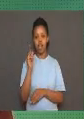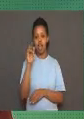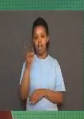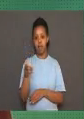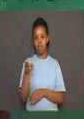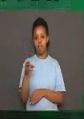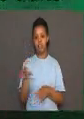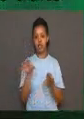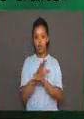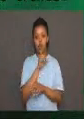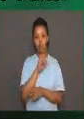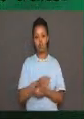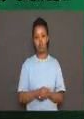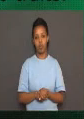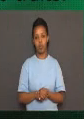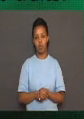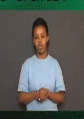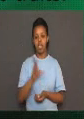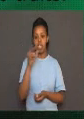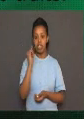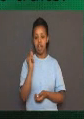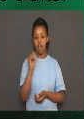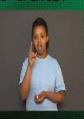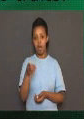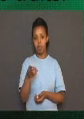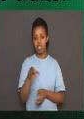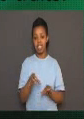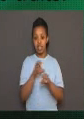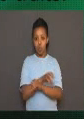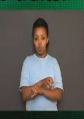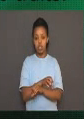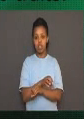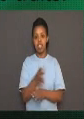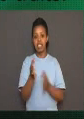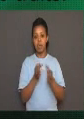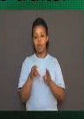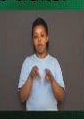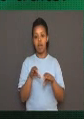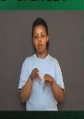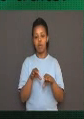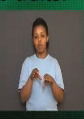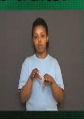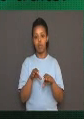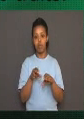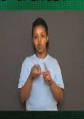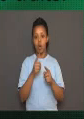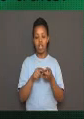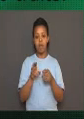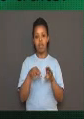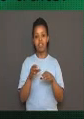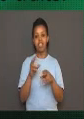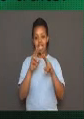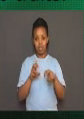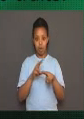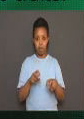crosses. A dihybrid cross describes a mating experiment